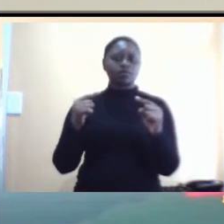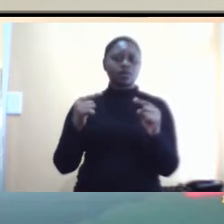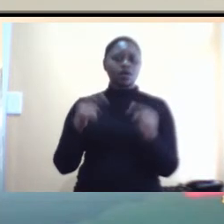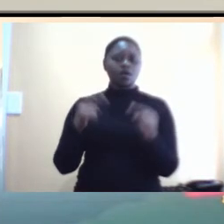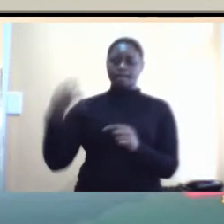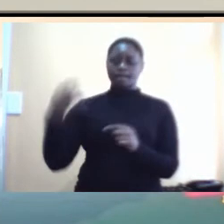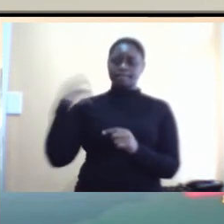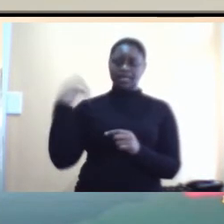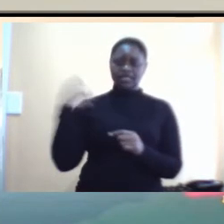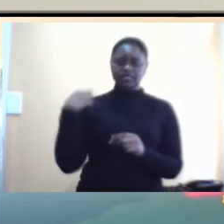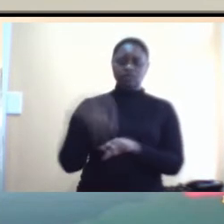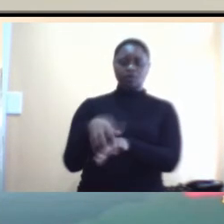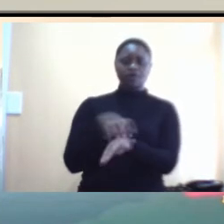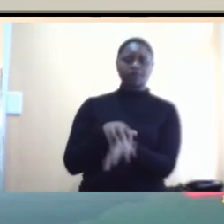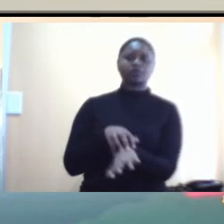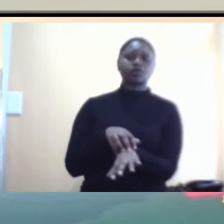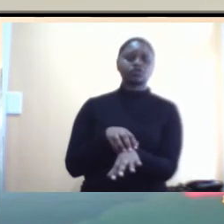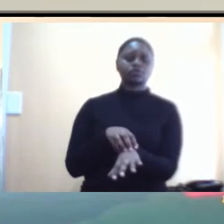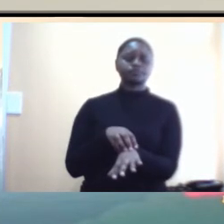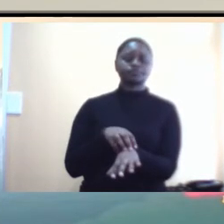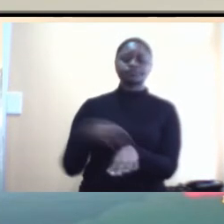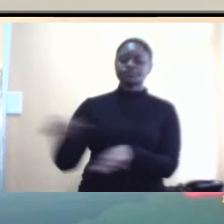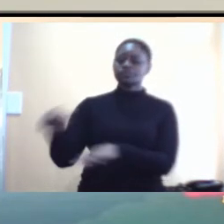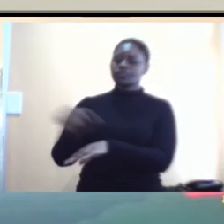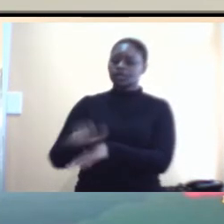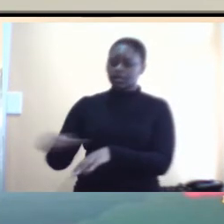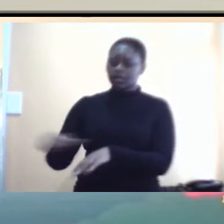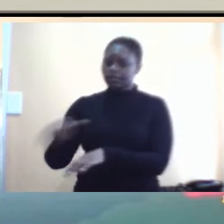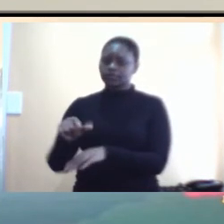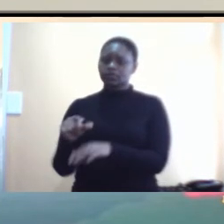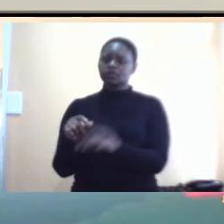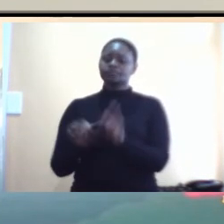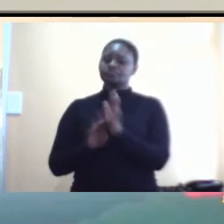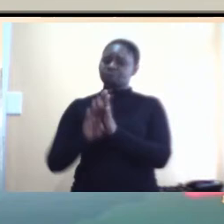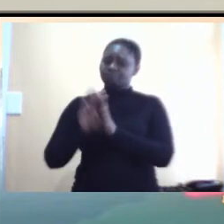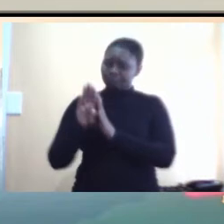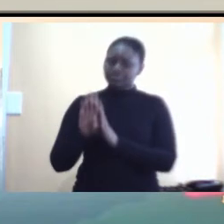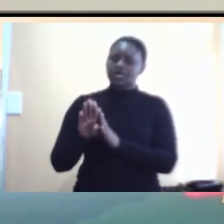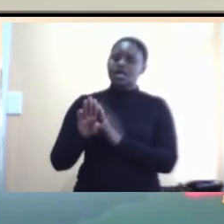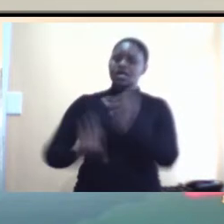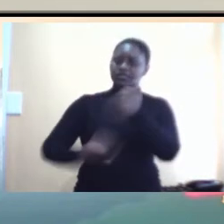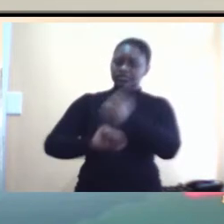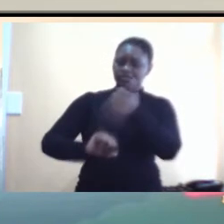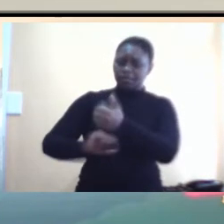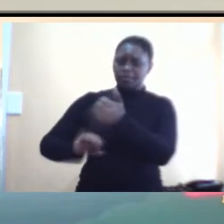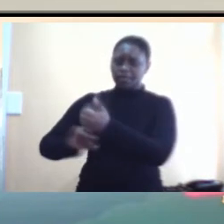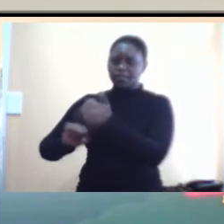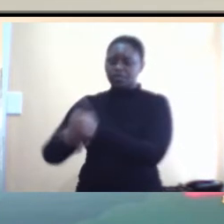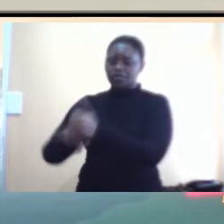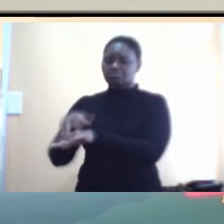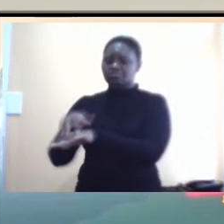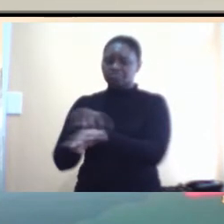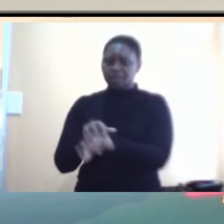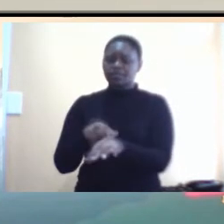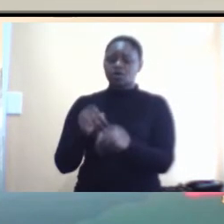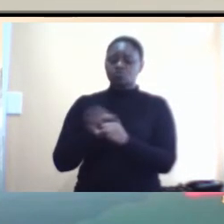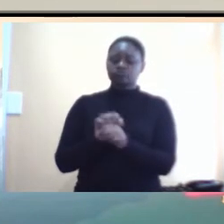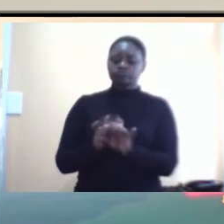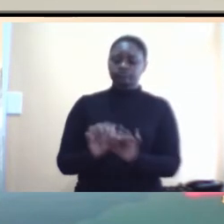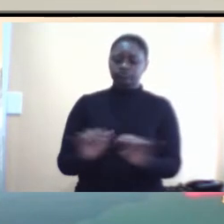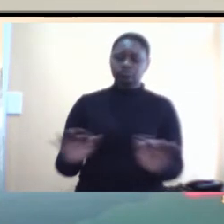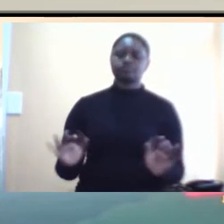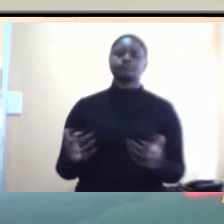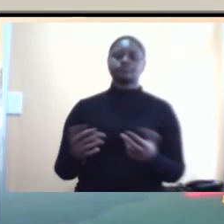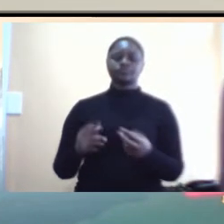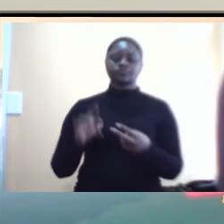Minister of Agriculture, Land Reform and Rural Development to support small stakeholder farmers through COVID-19 relief